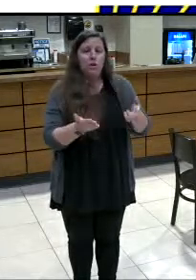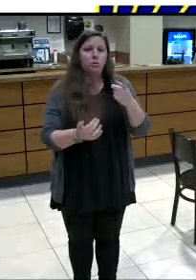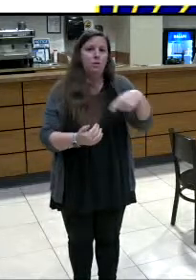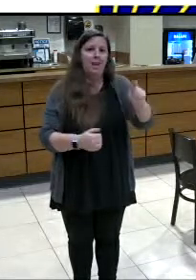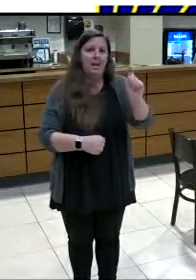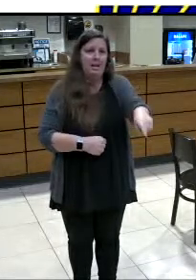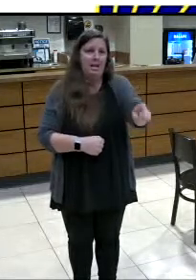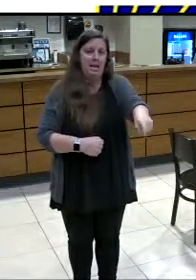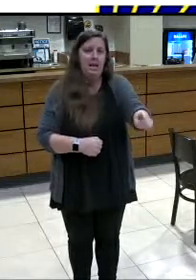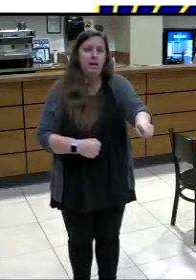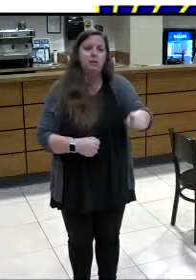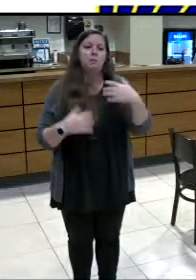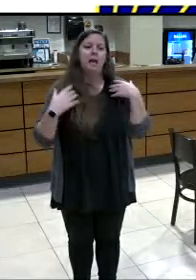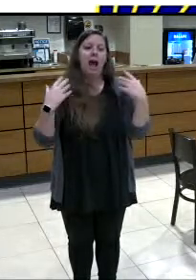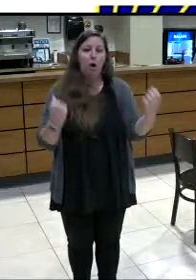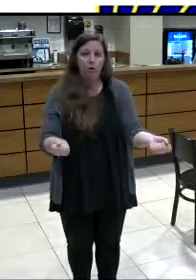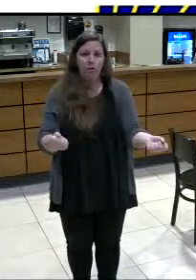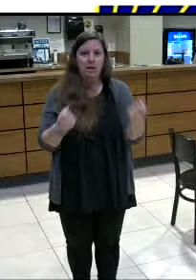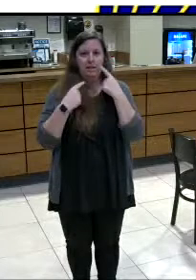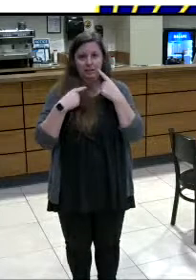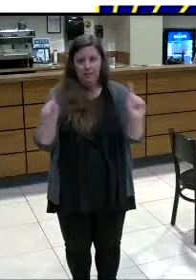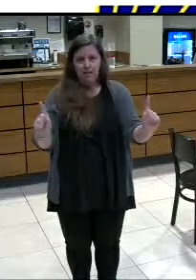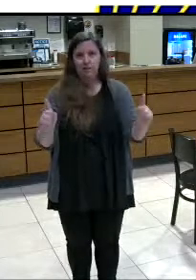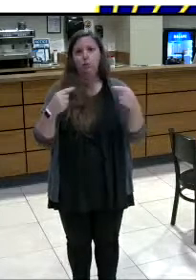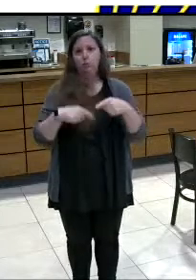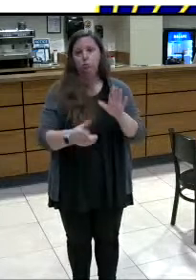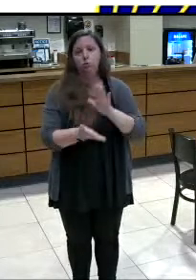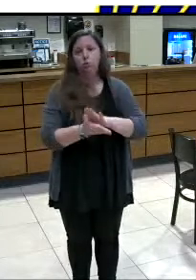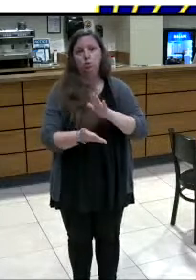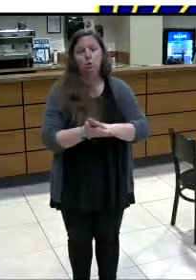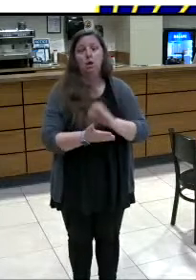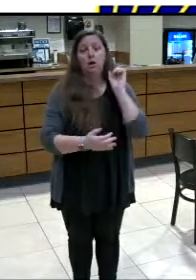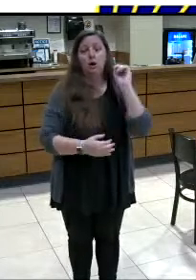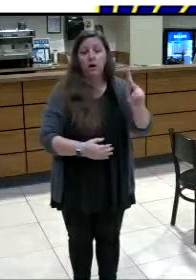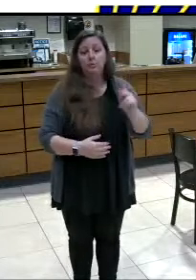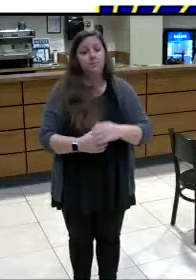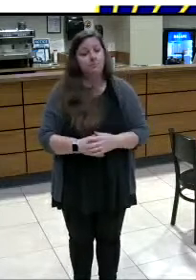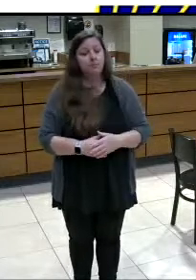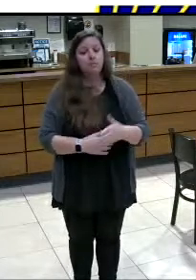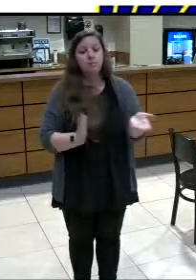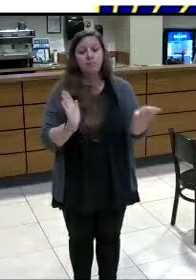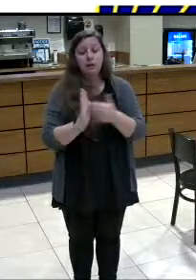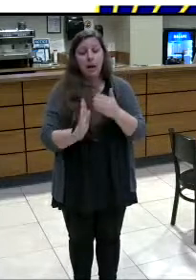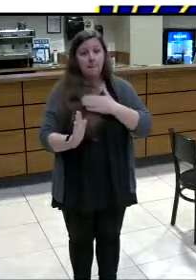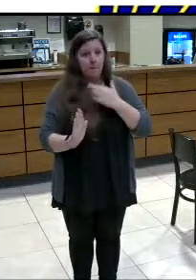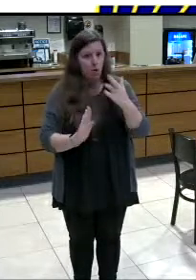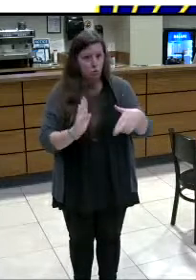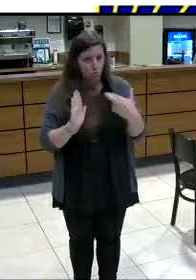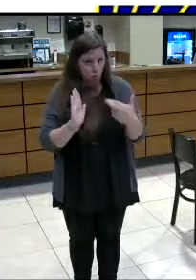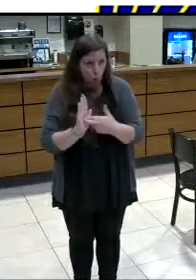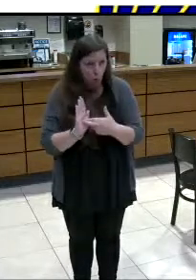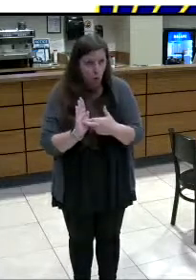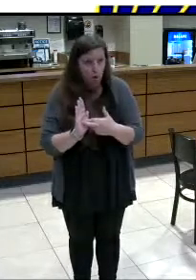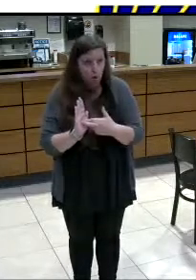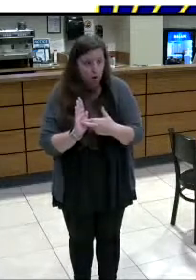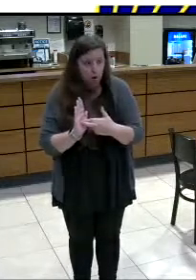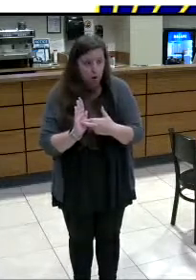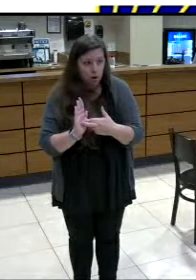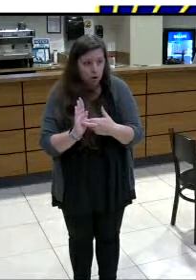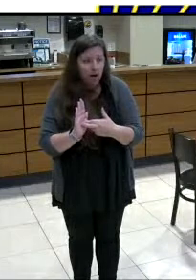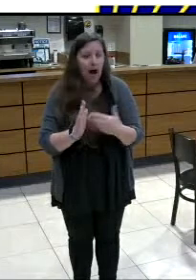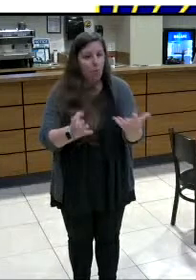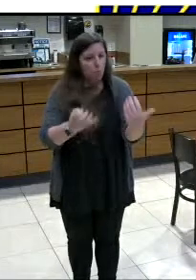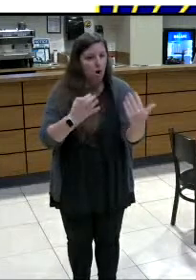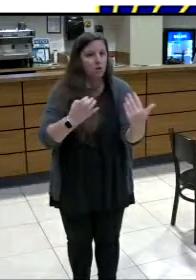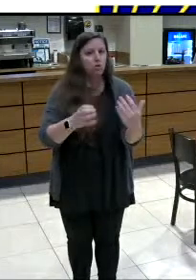need to be healthy and successful in school. All right, so again, my role in this is to kind of get some buy-in for it, right? There's a lot